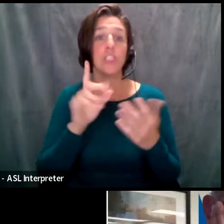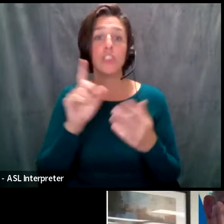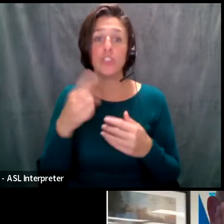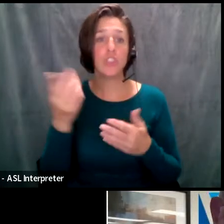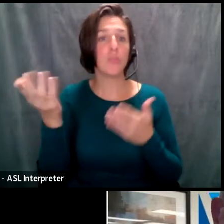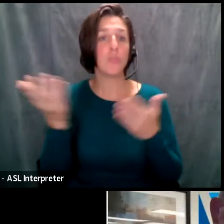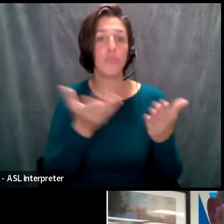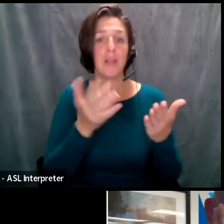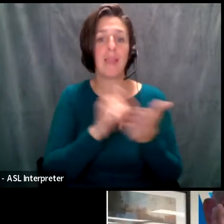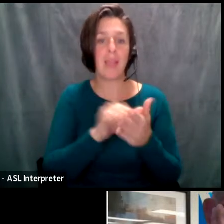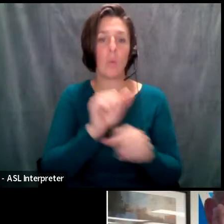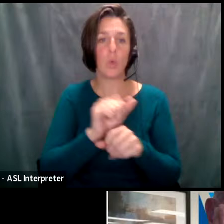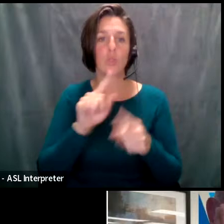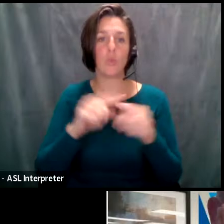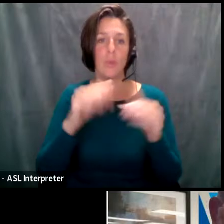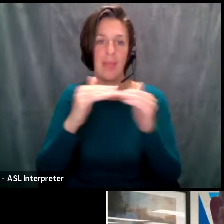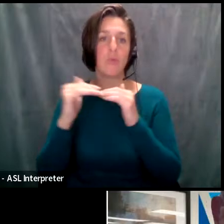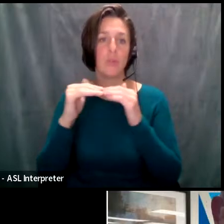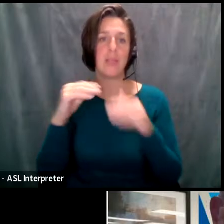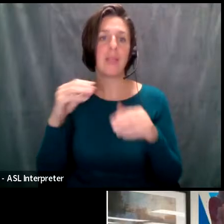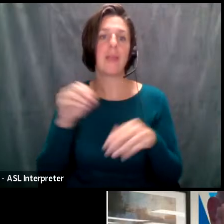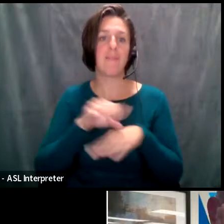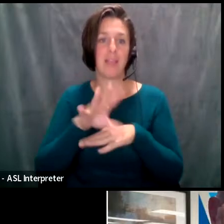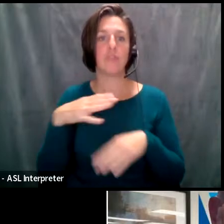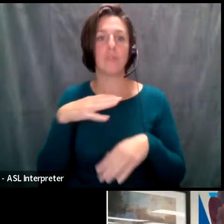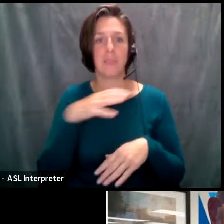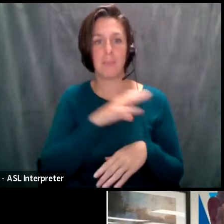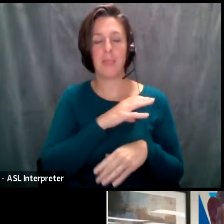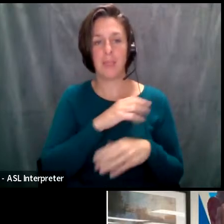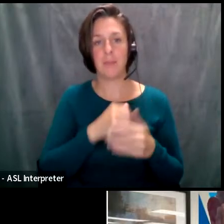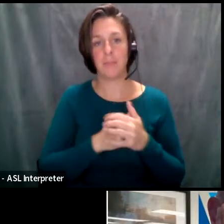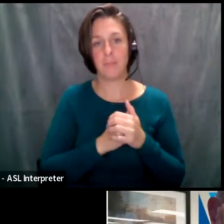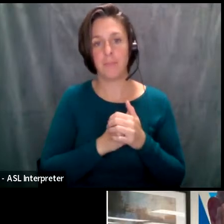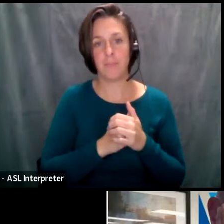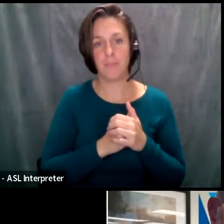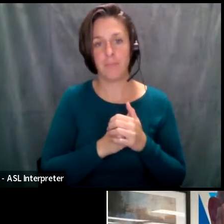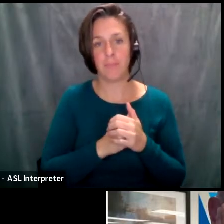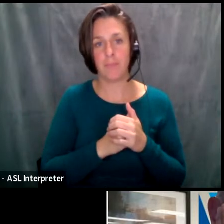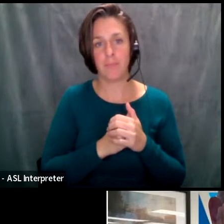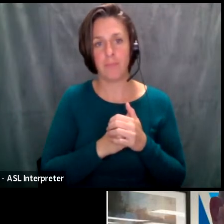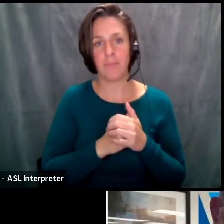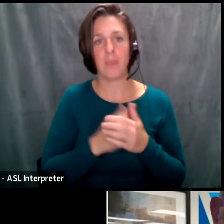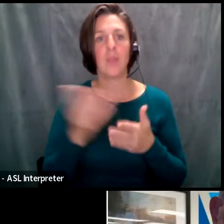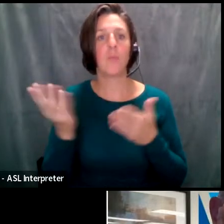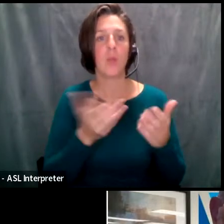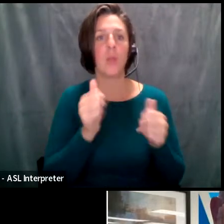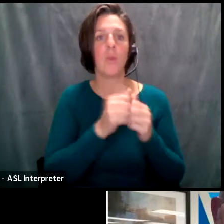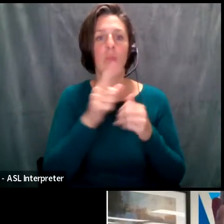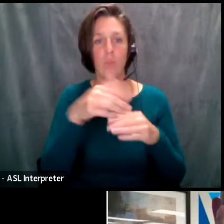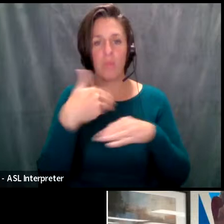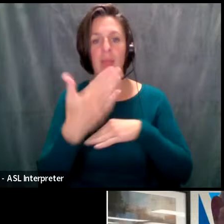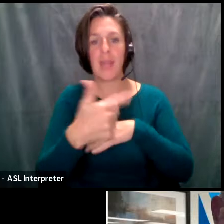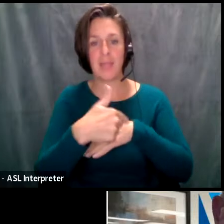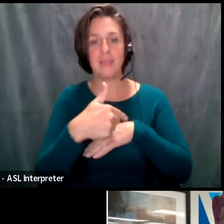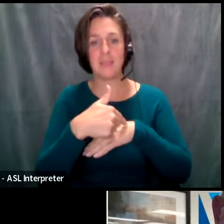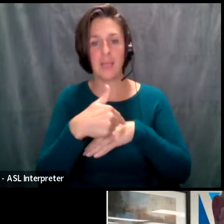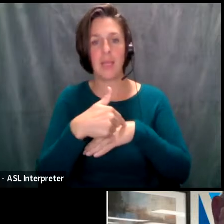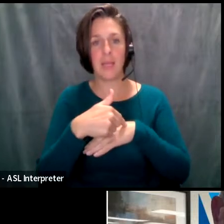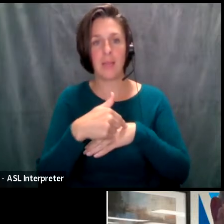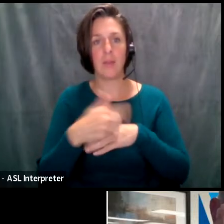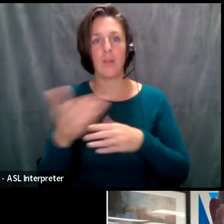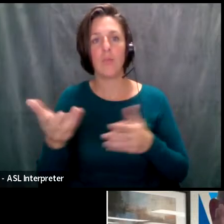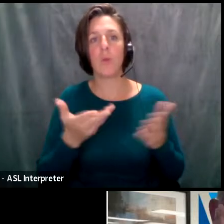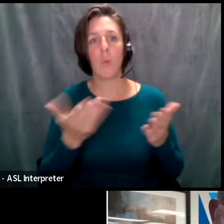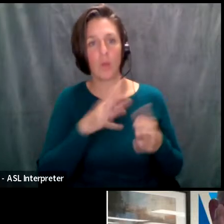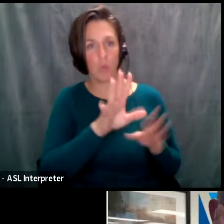that work to the Equity Advisory Committee. Well, That's can it. you, Thank you. well, bring it with you the next time of our meeting. Bring And we what? can discuss it,